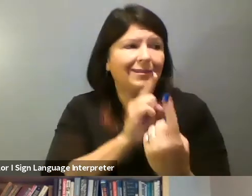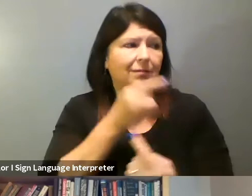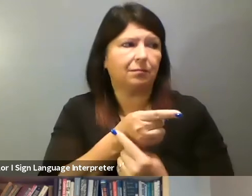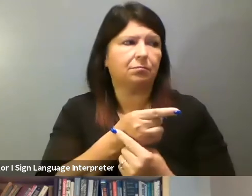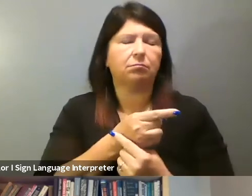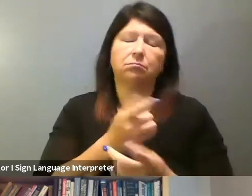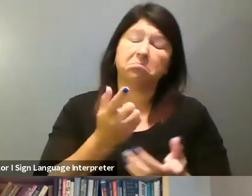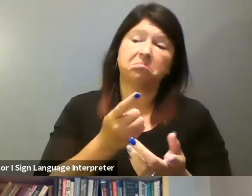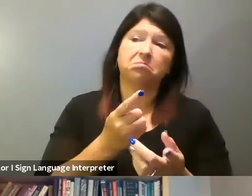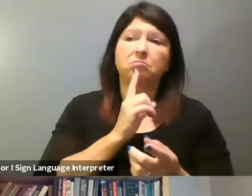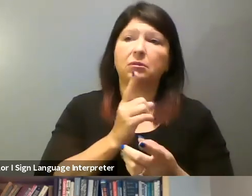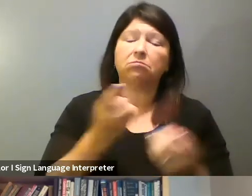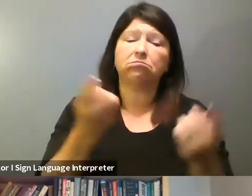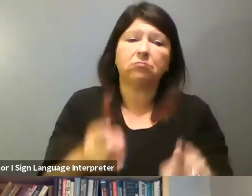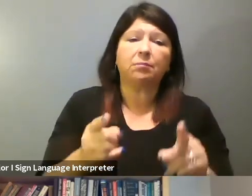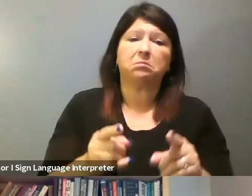and